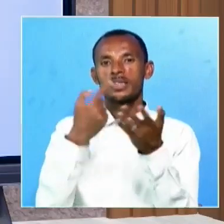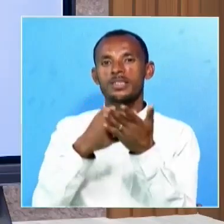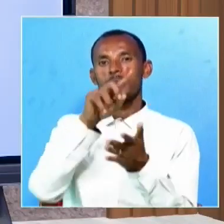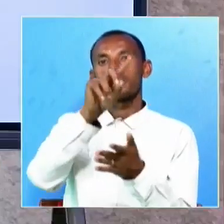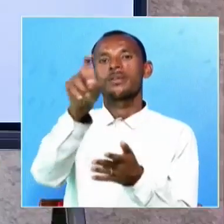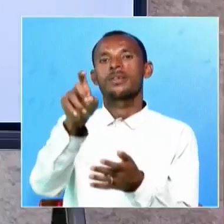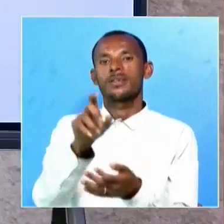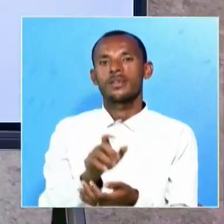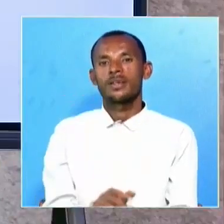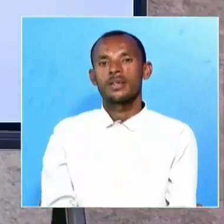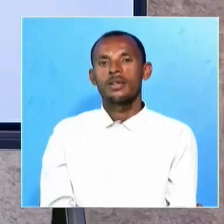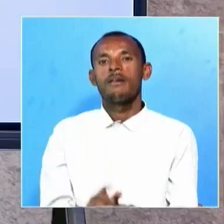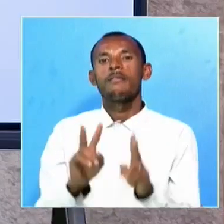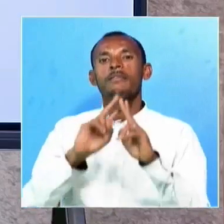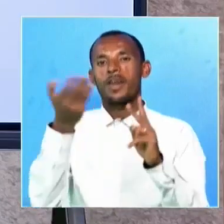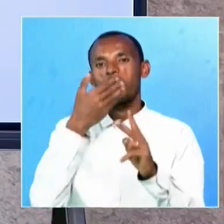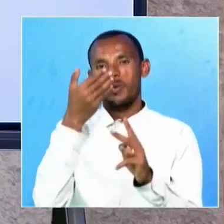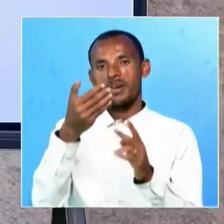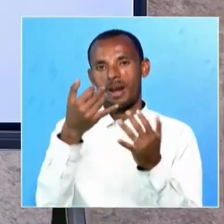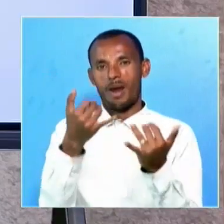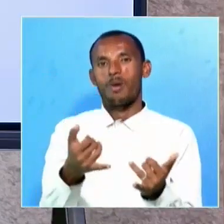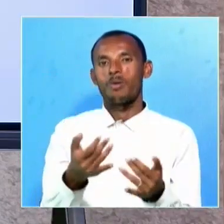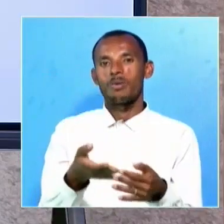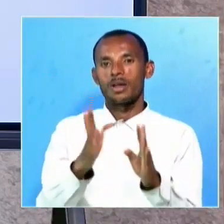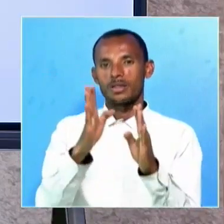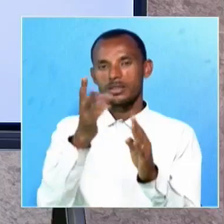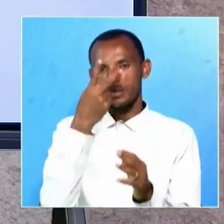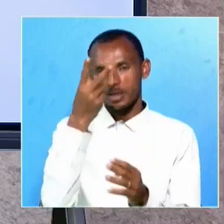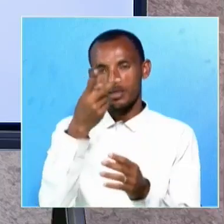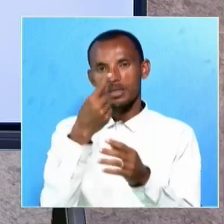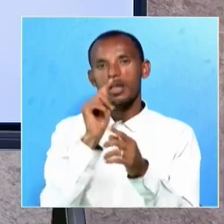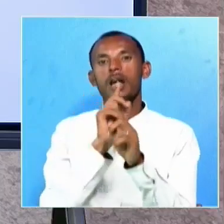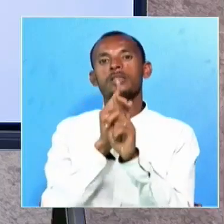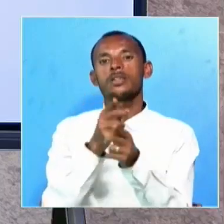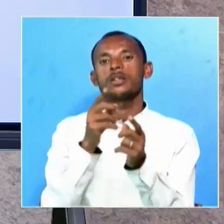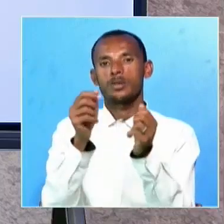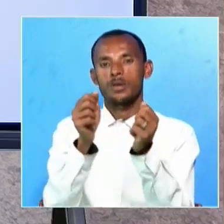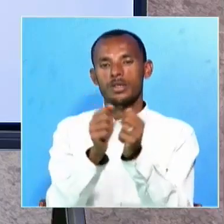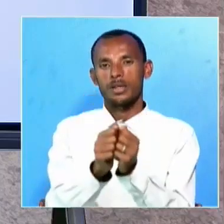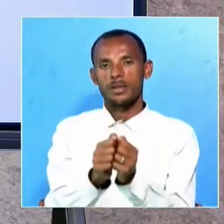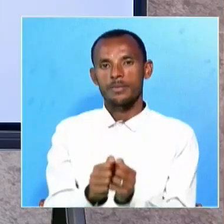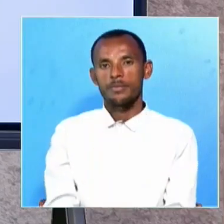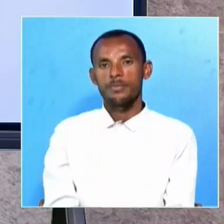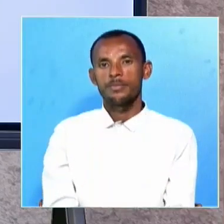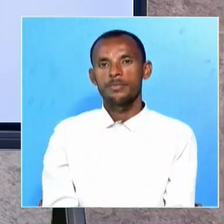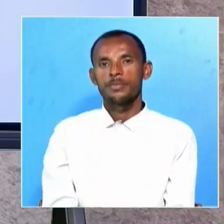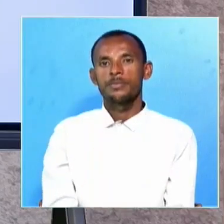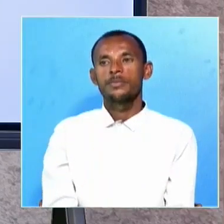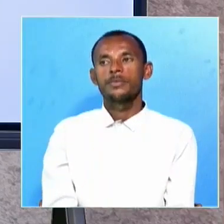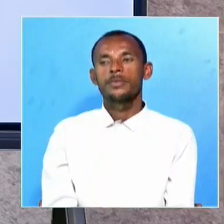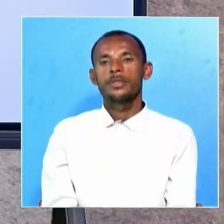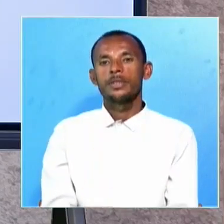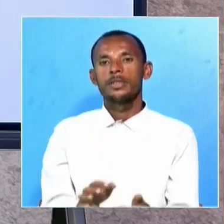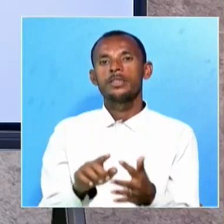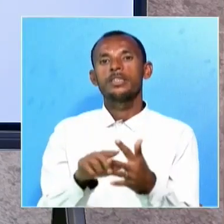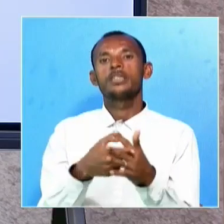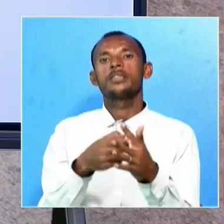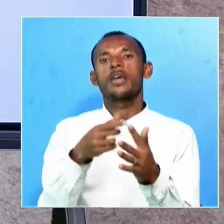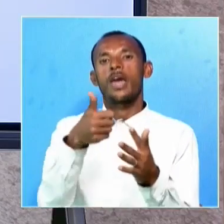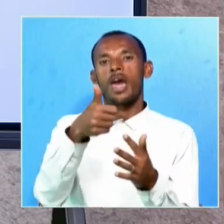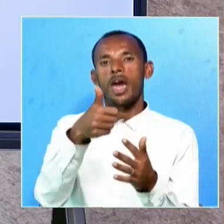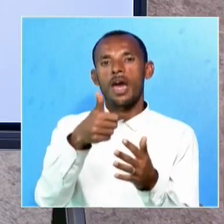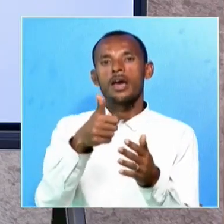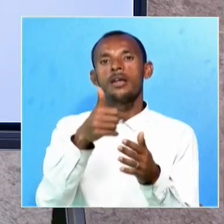question? Very good. Now let's see the answer together. Here it says set A is